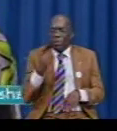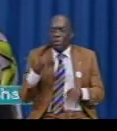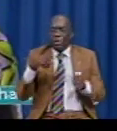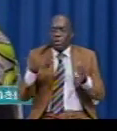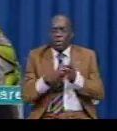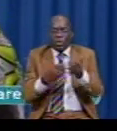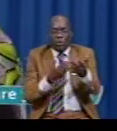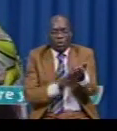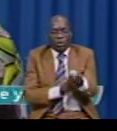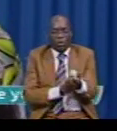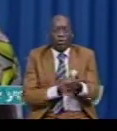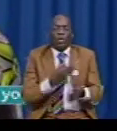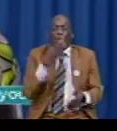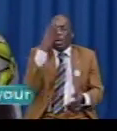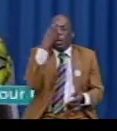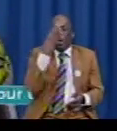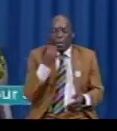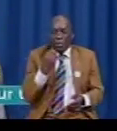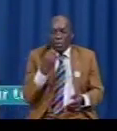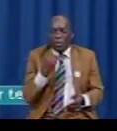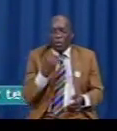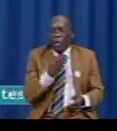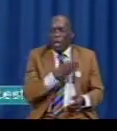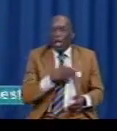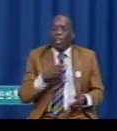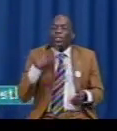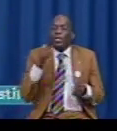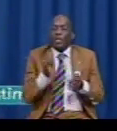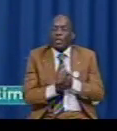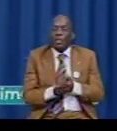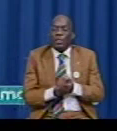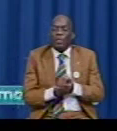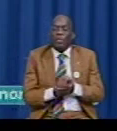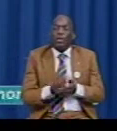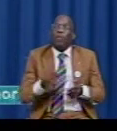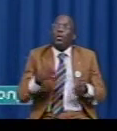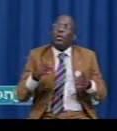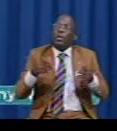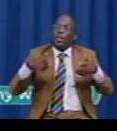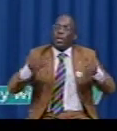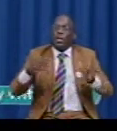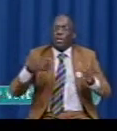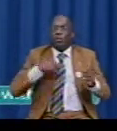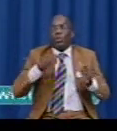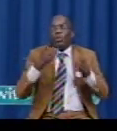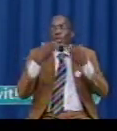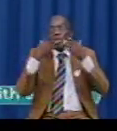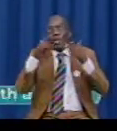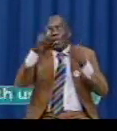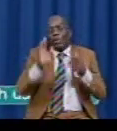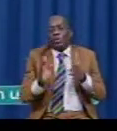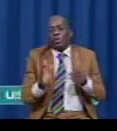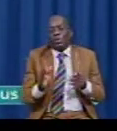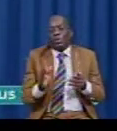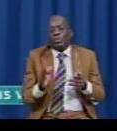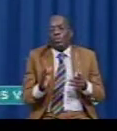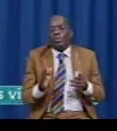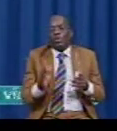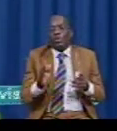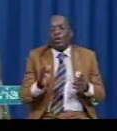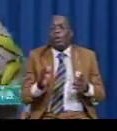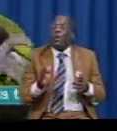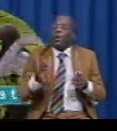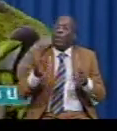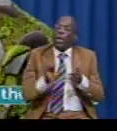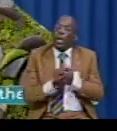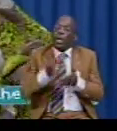tun ri orun sun ba o ti oro mi wa opo emi ke si dupe lowo olorun atowo dadi tolorun gba won so media